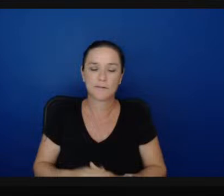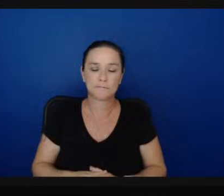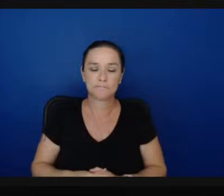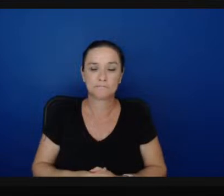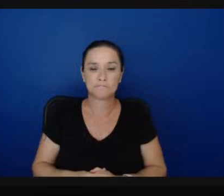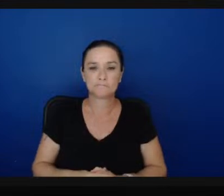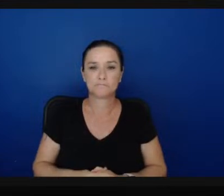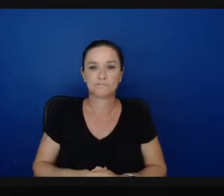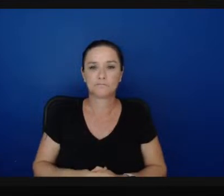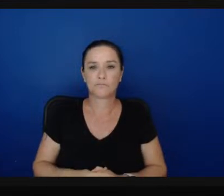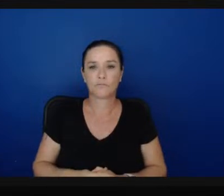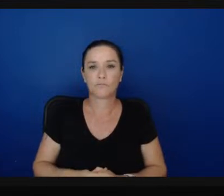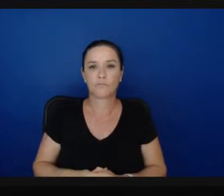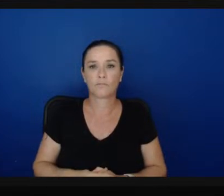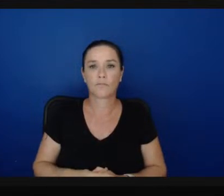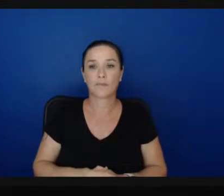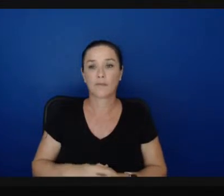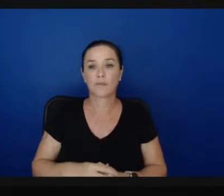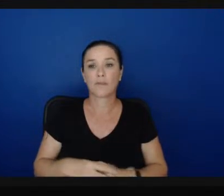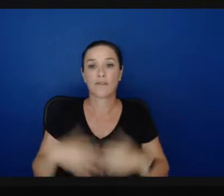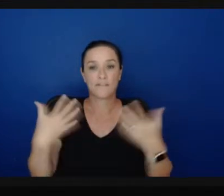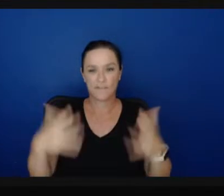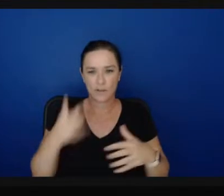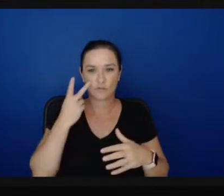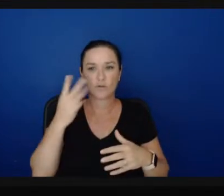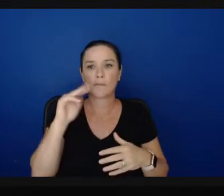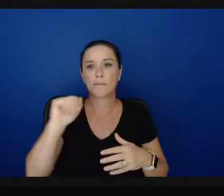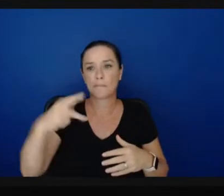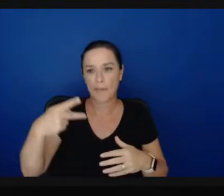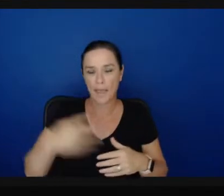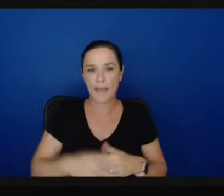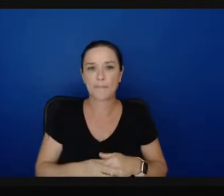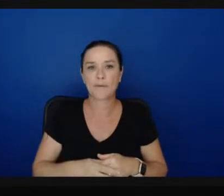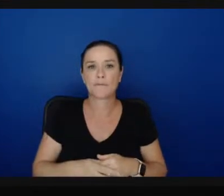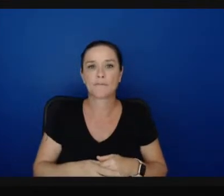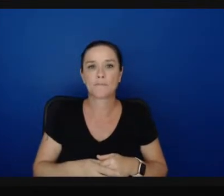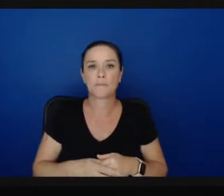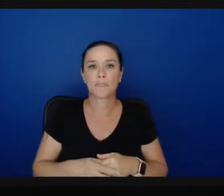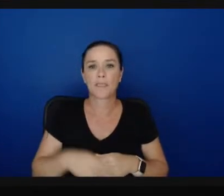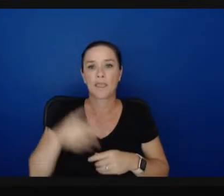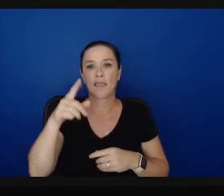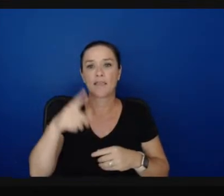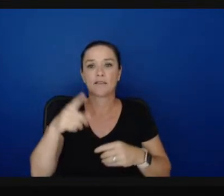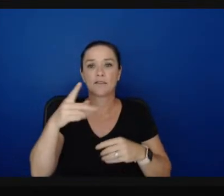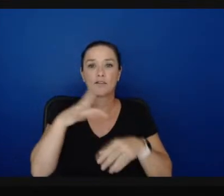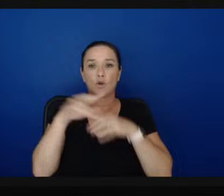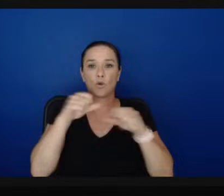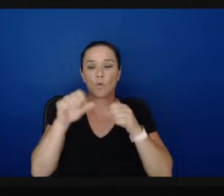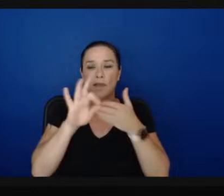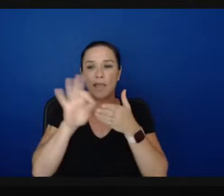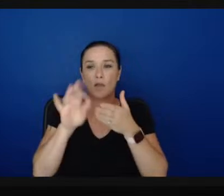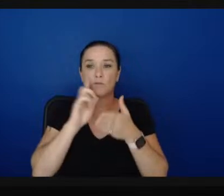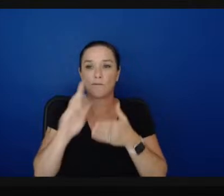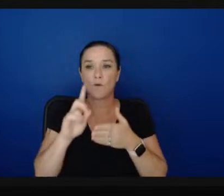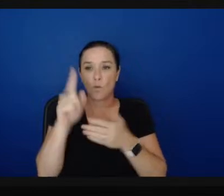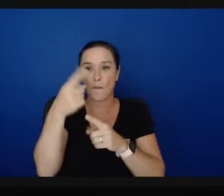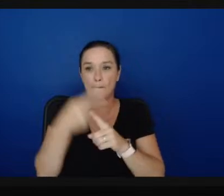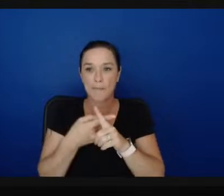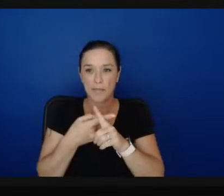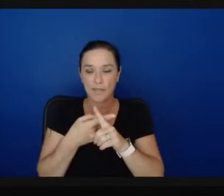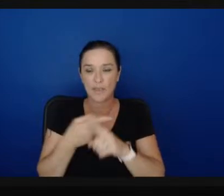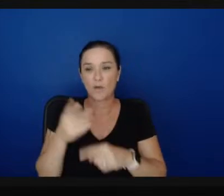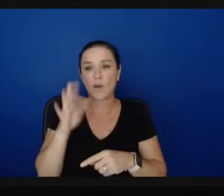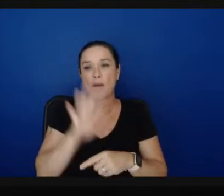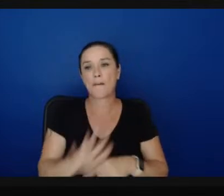Okay, the map we saw. For the last month, here are earthquake counts per day. Here we are at about